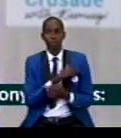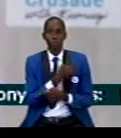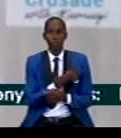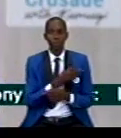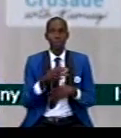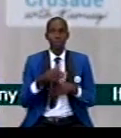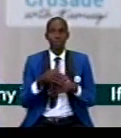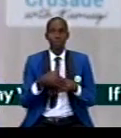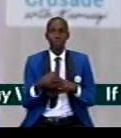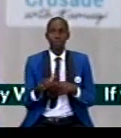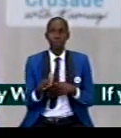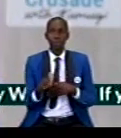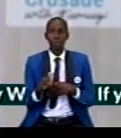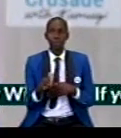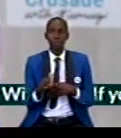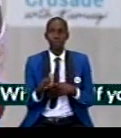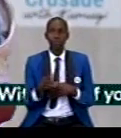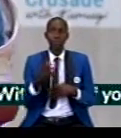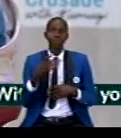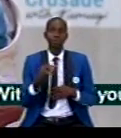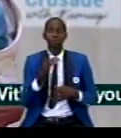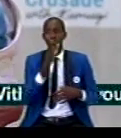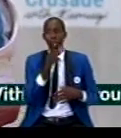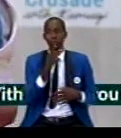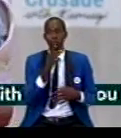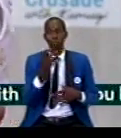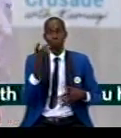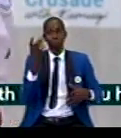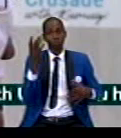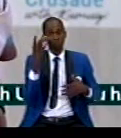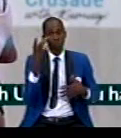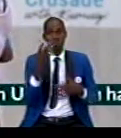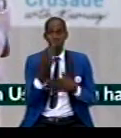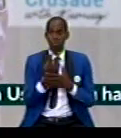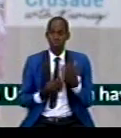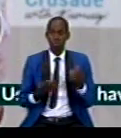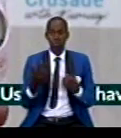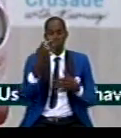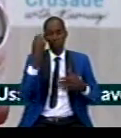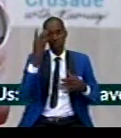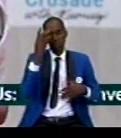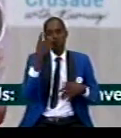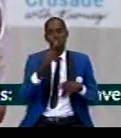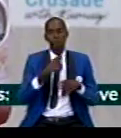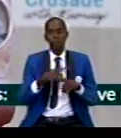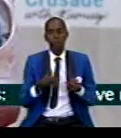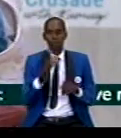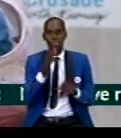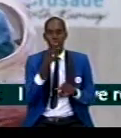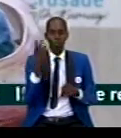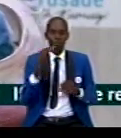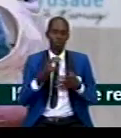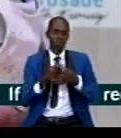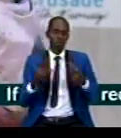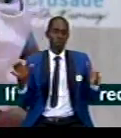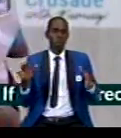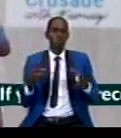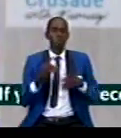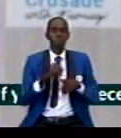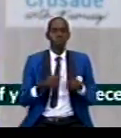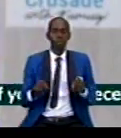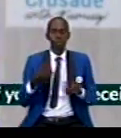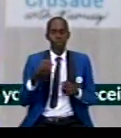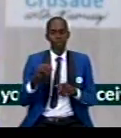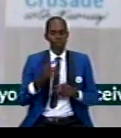Jane was not discharged. We are in the hospital till Sunday afternoon when we were discharged. She was stooling and